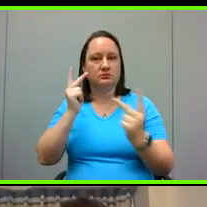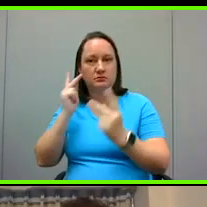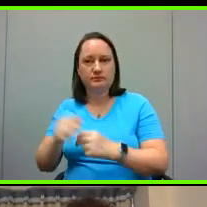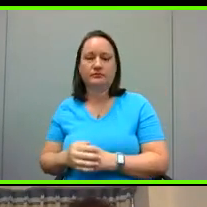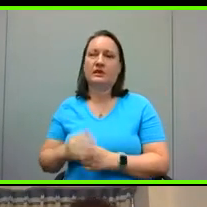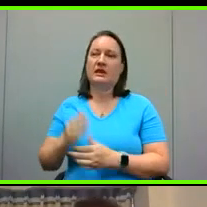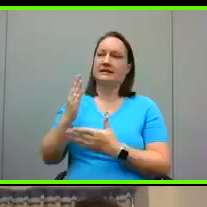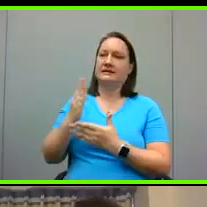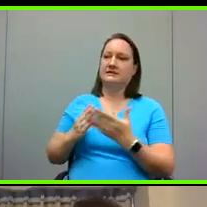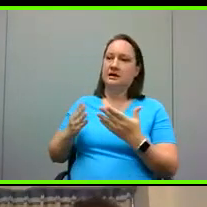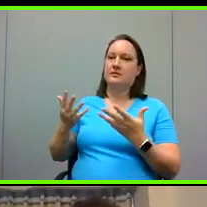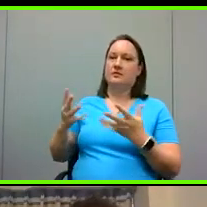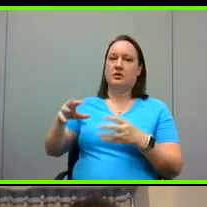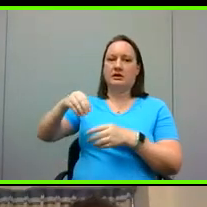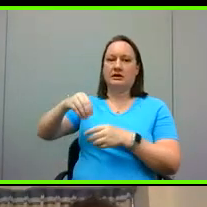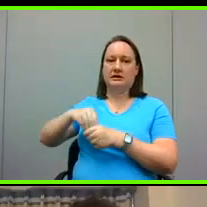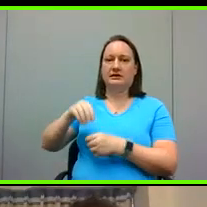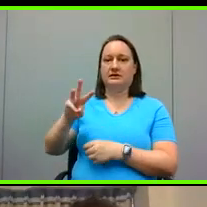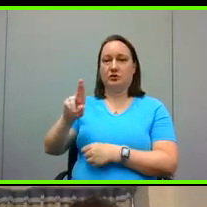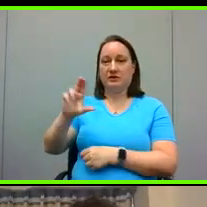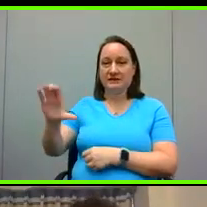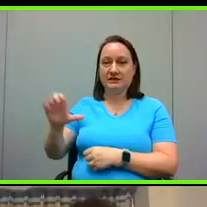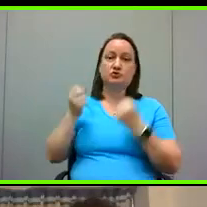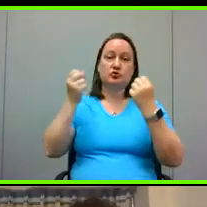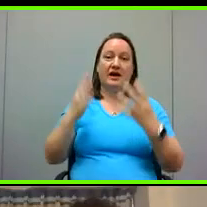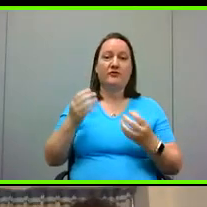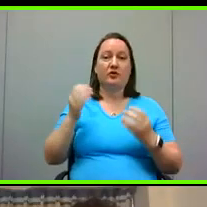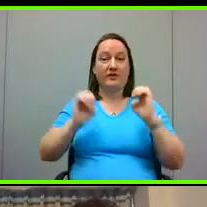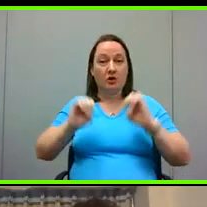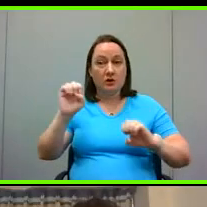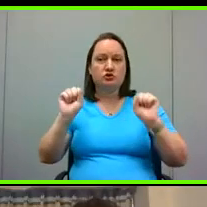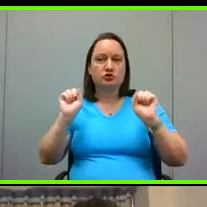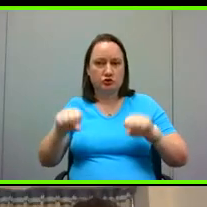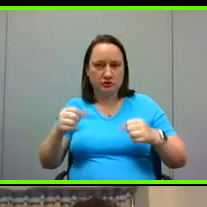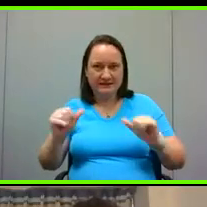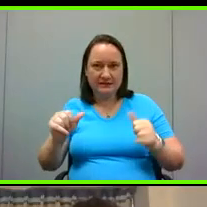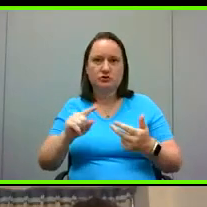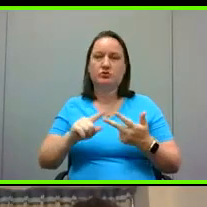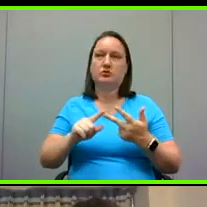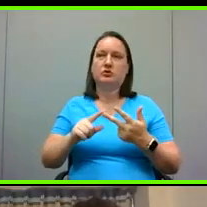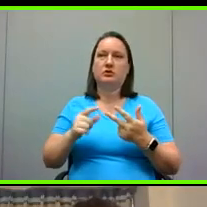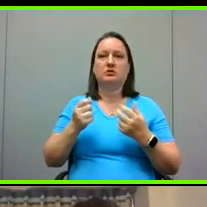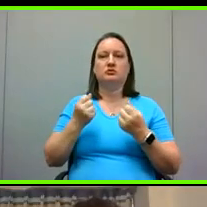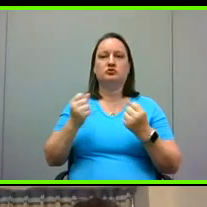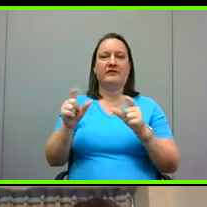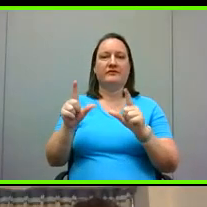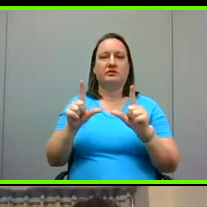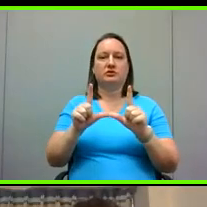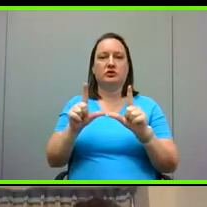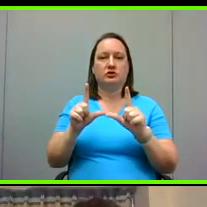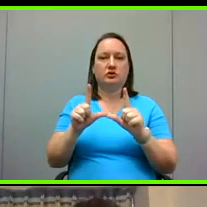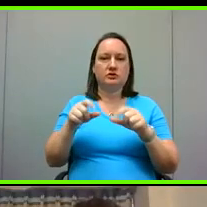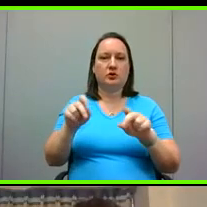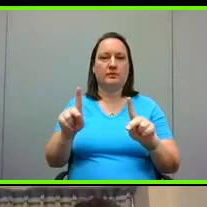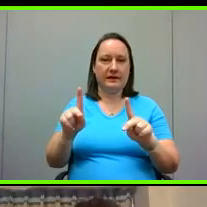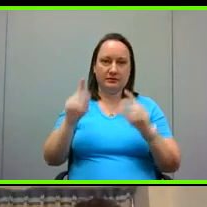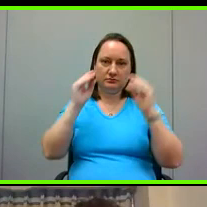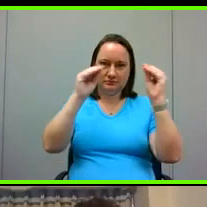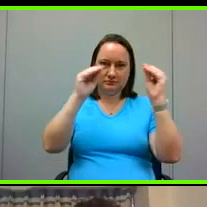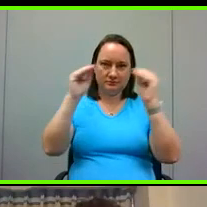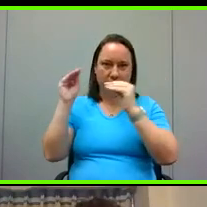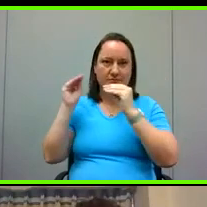WWRC. Drivers evaluations we're still able to do. Learners permitted instructions we're able to do. Occupational therapist